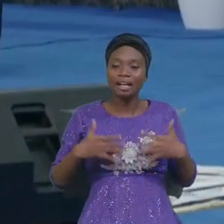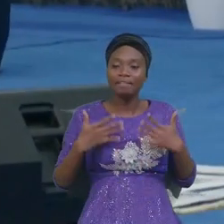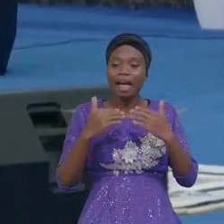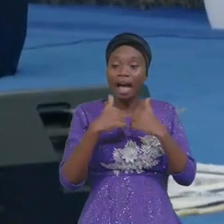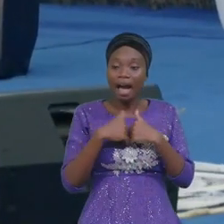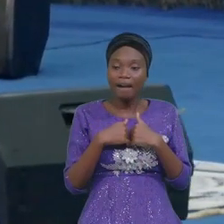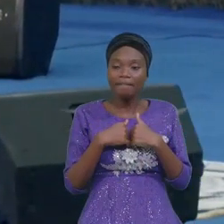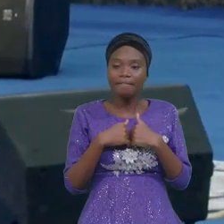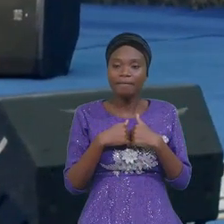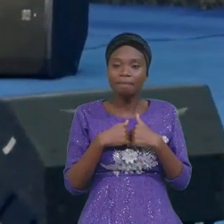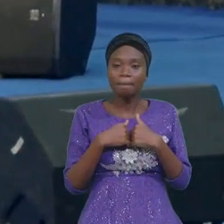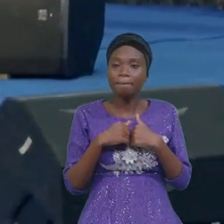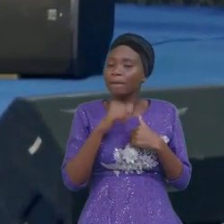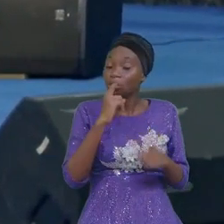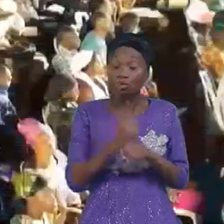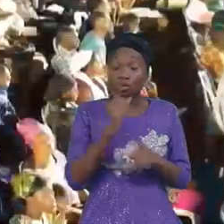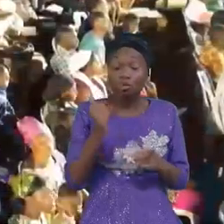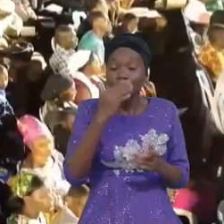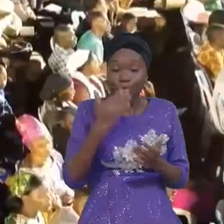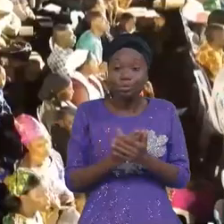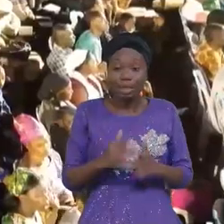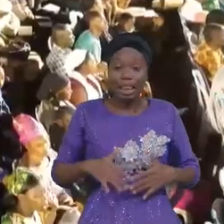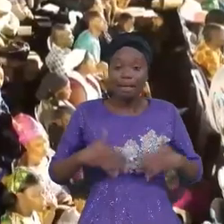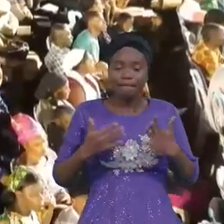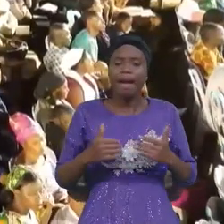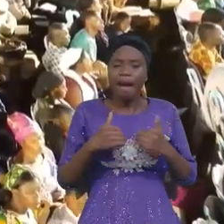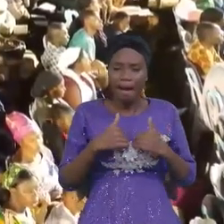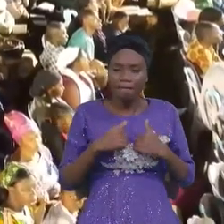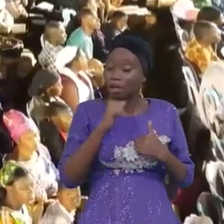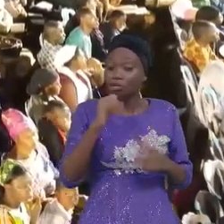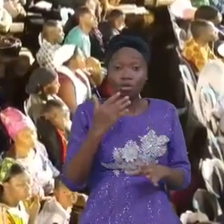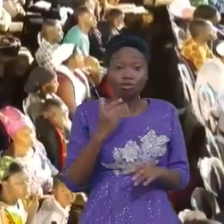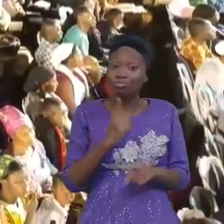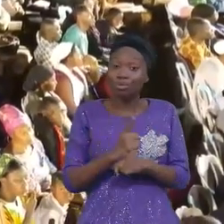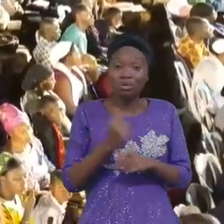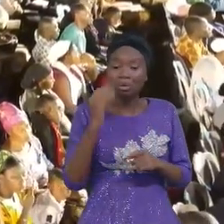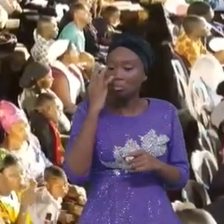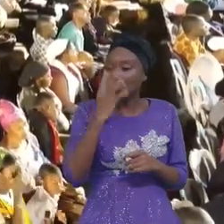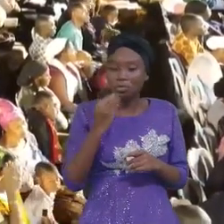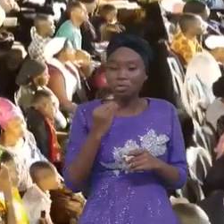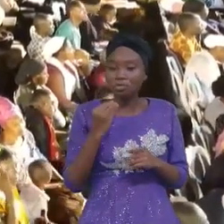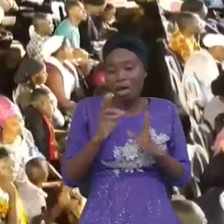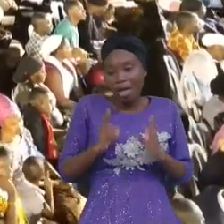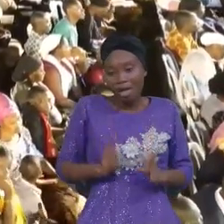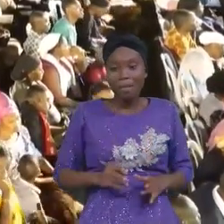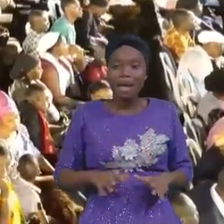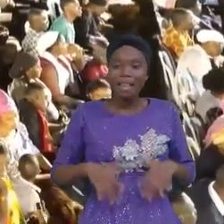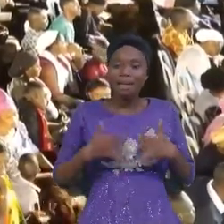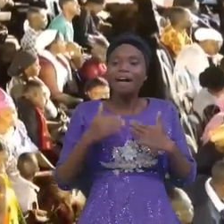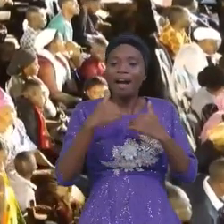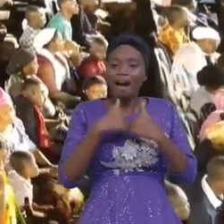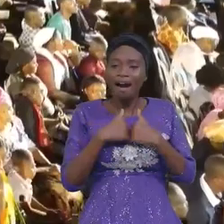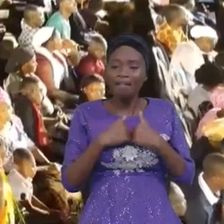Have not just a good life, have not just a beautiful human life, have